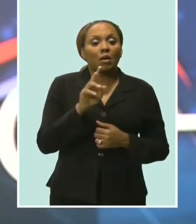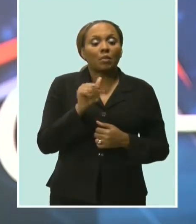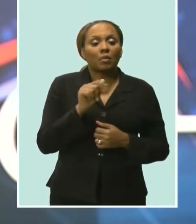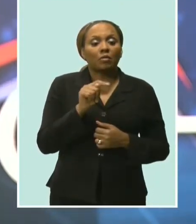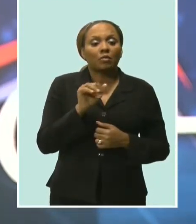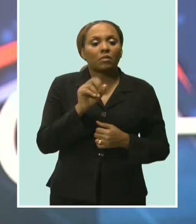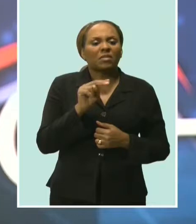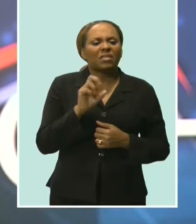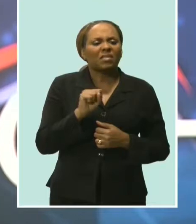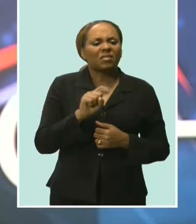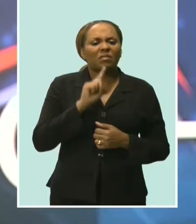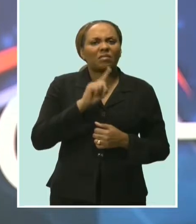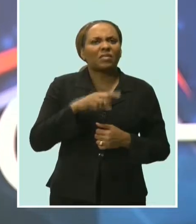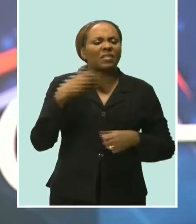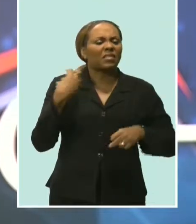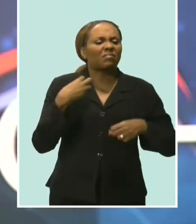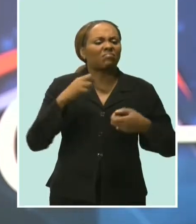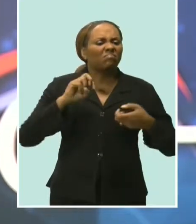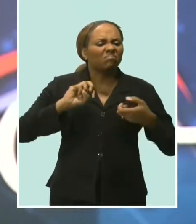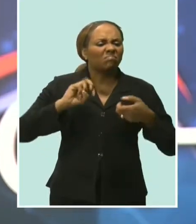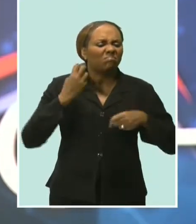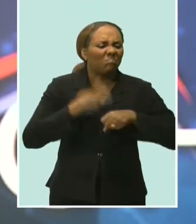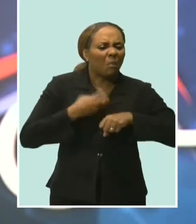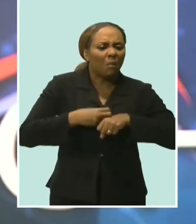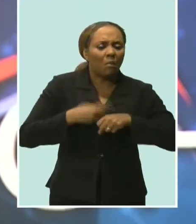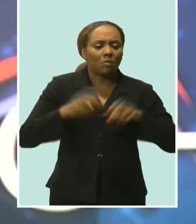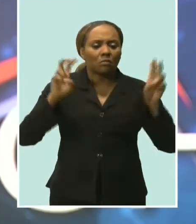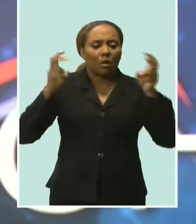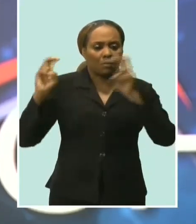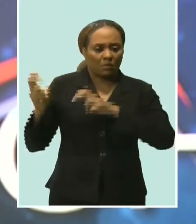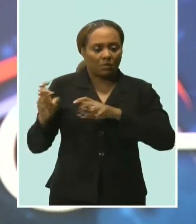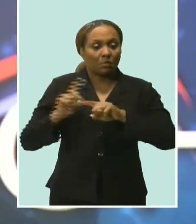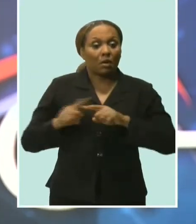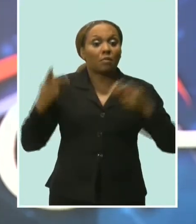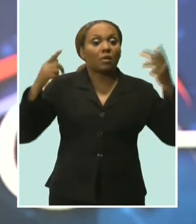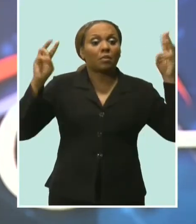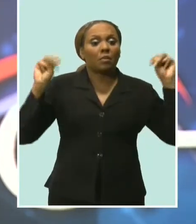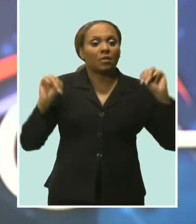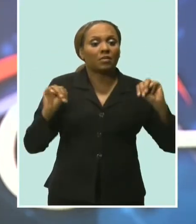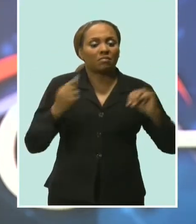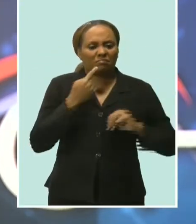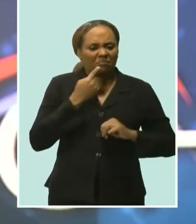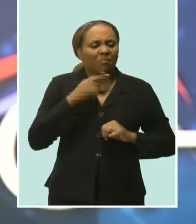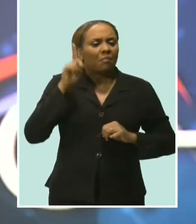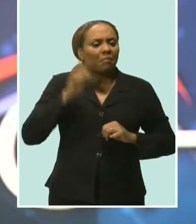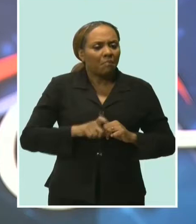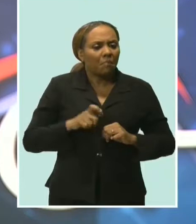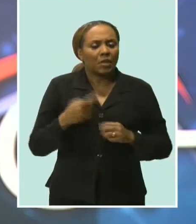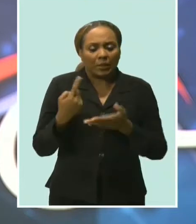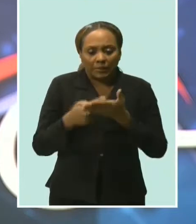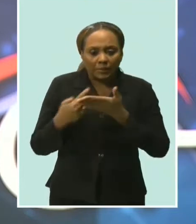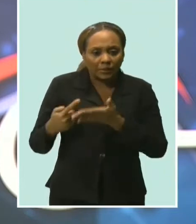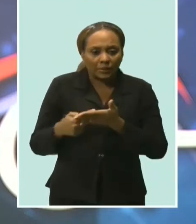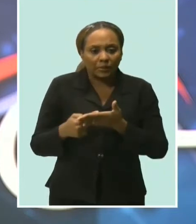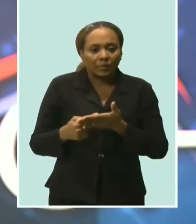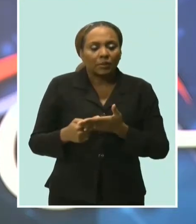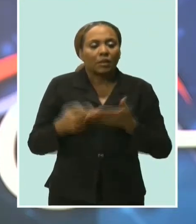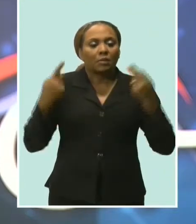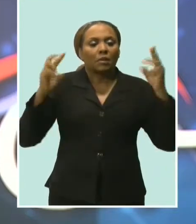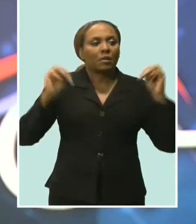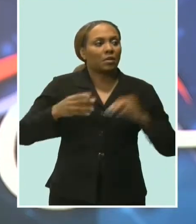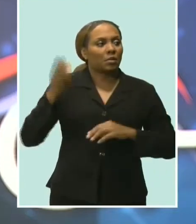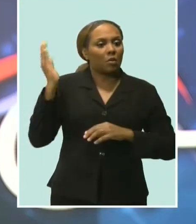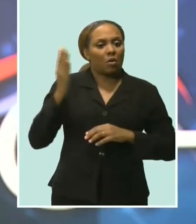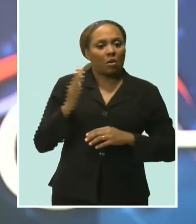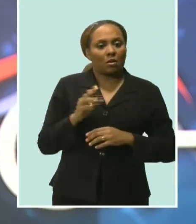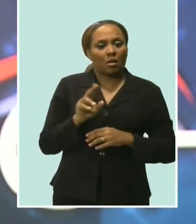it is a conversation that needs to be held. This from Prime Minister Mia Motley as she appeared on Good Morning Britain in the